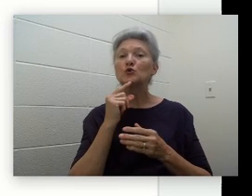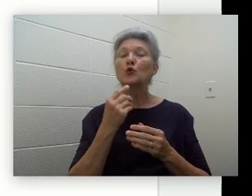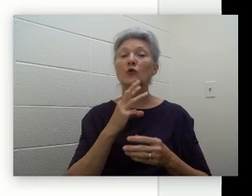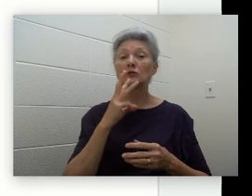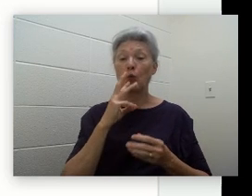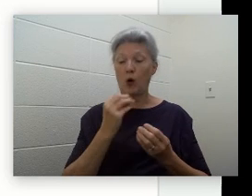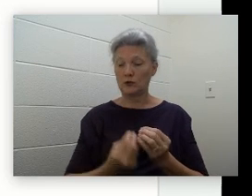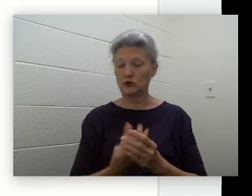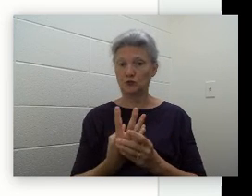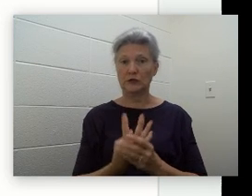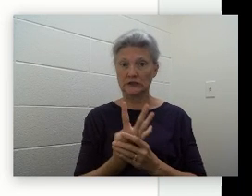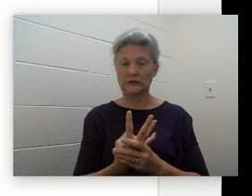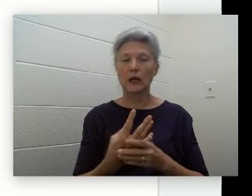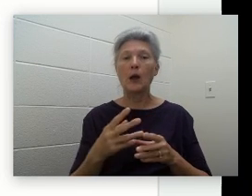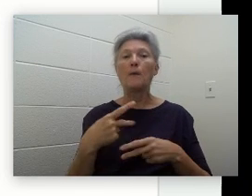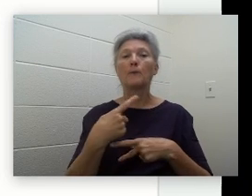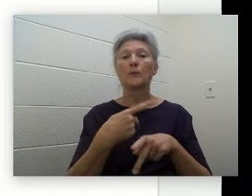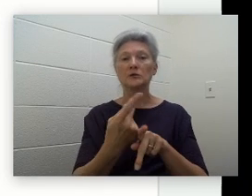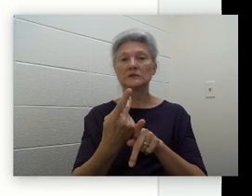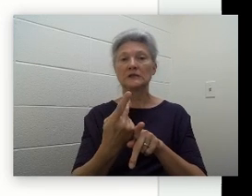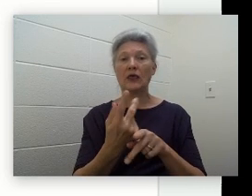3 weeks? They produce